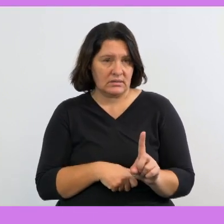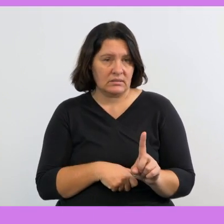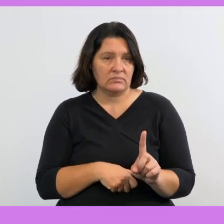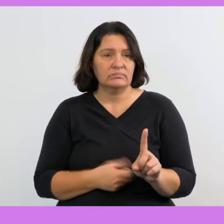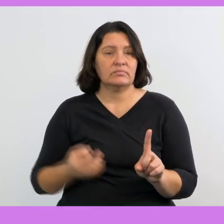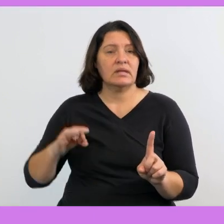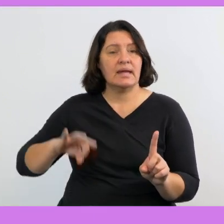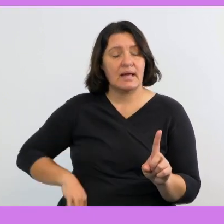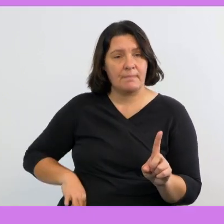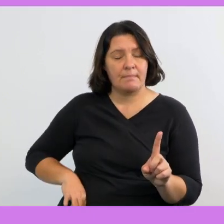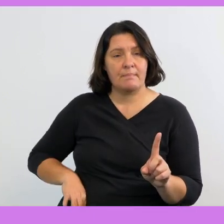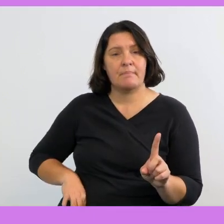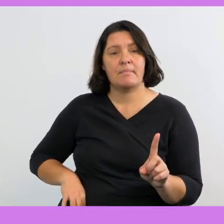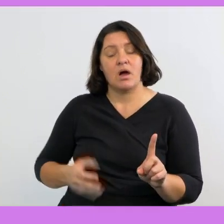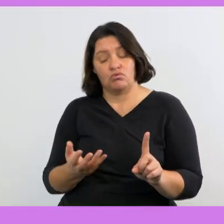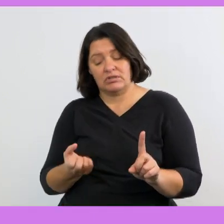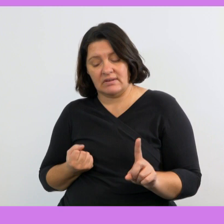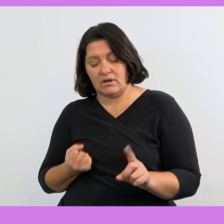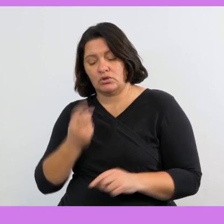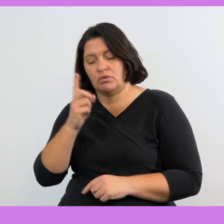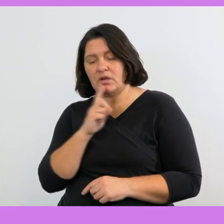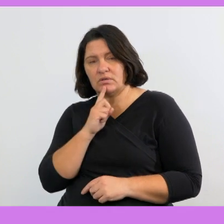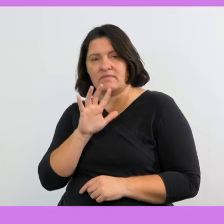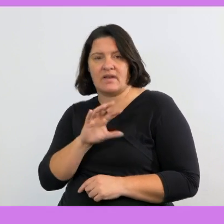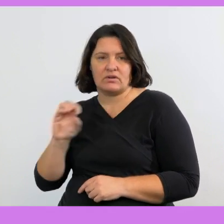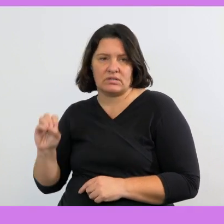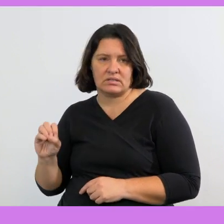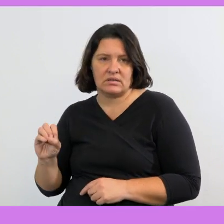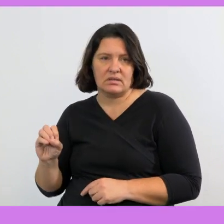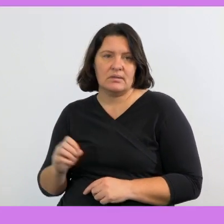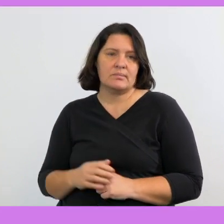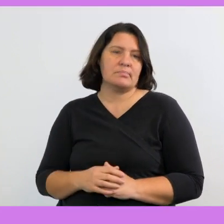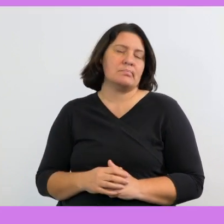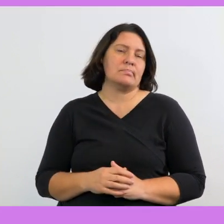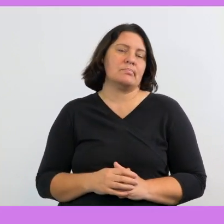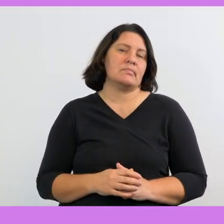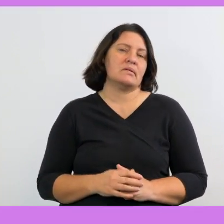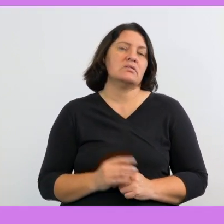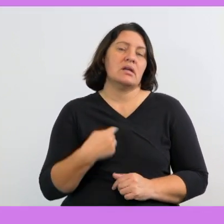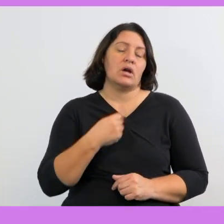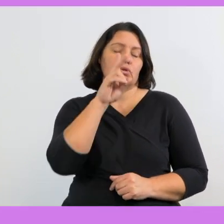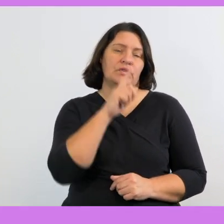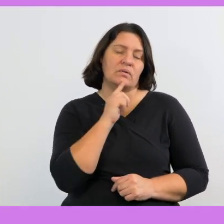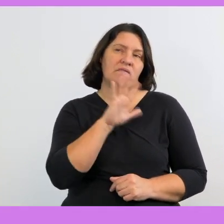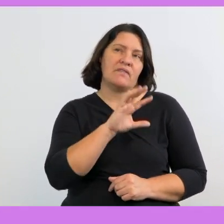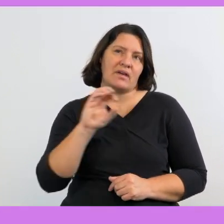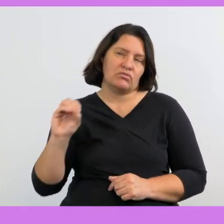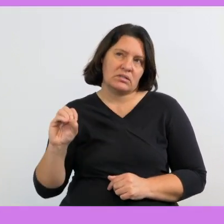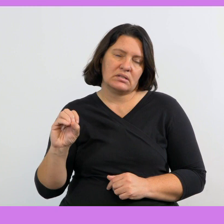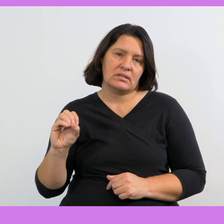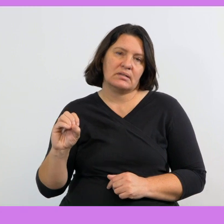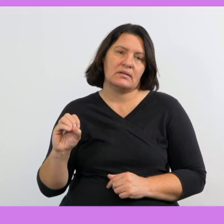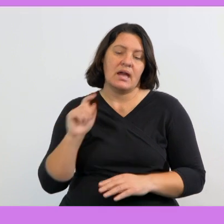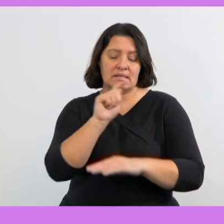50 Rand per person or per ticket. Now income or amount received is 2,500. So therefore I'll go and I